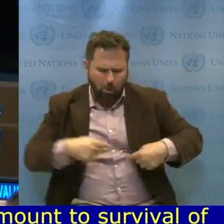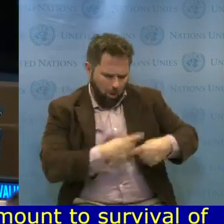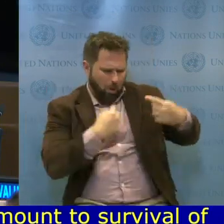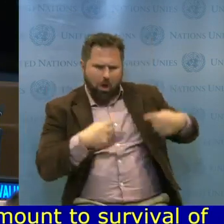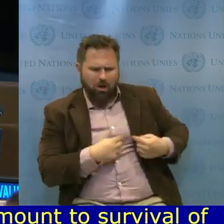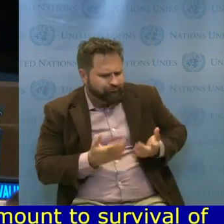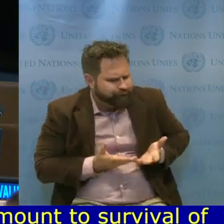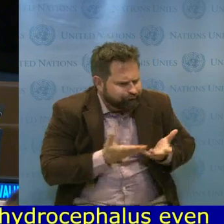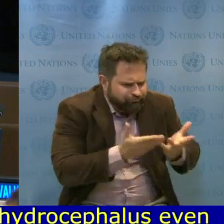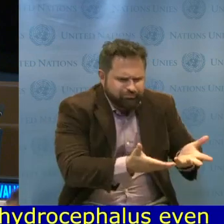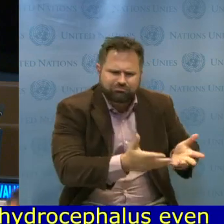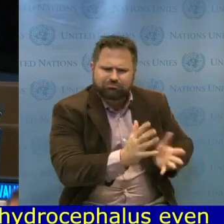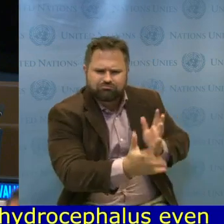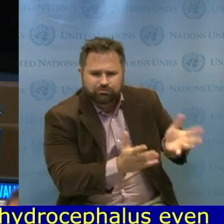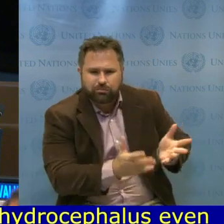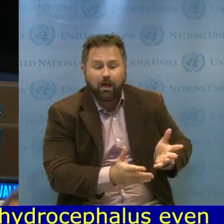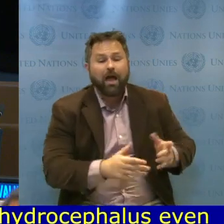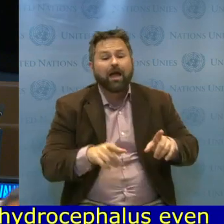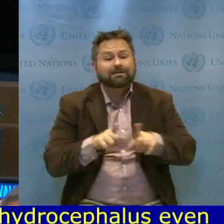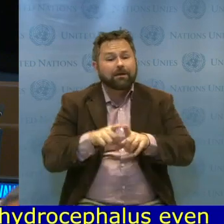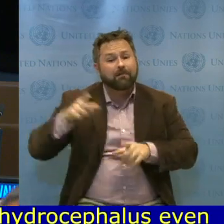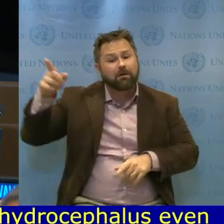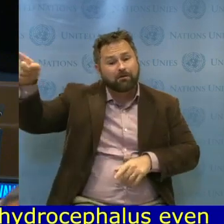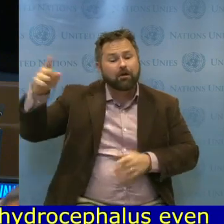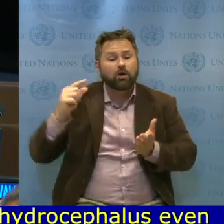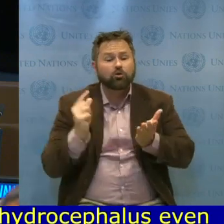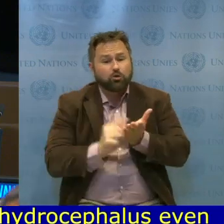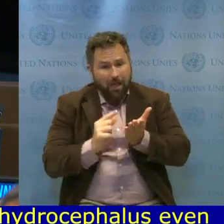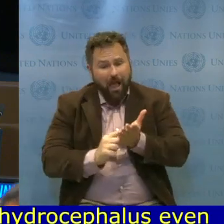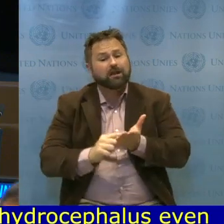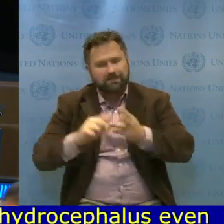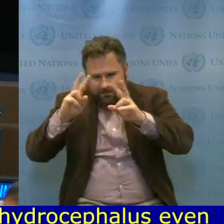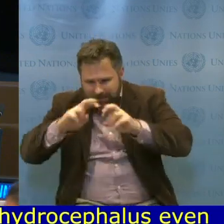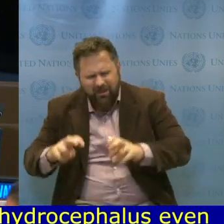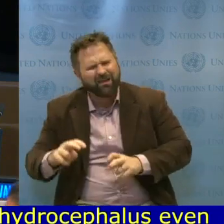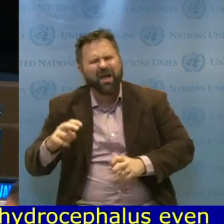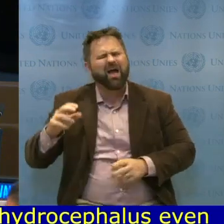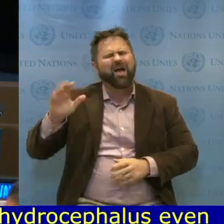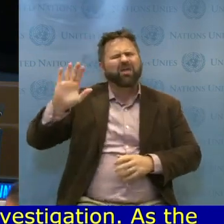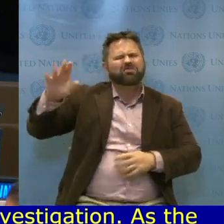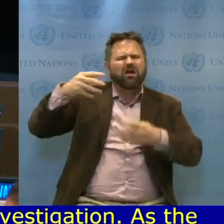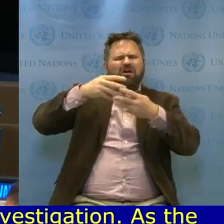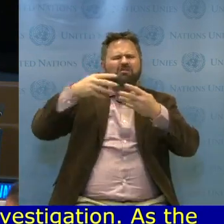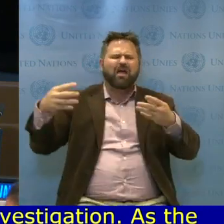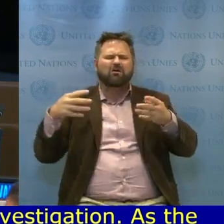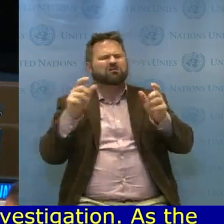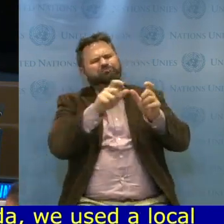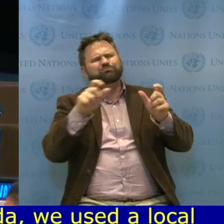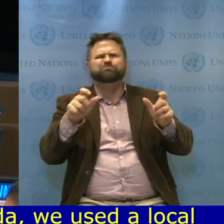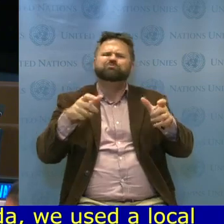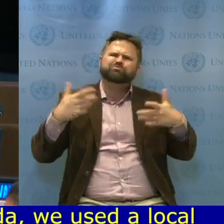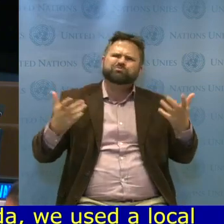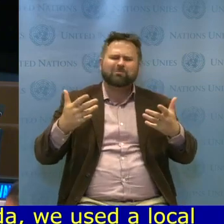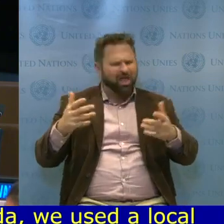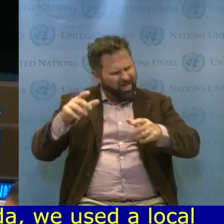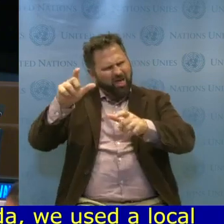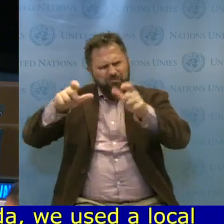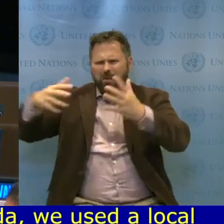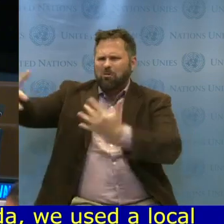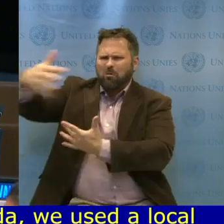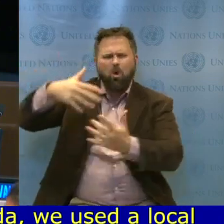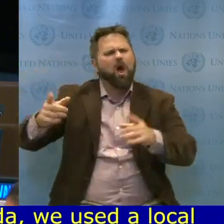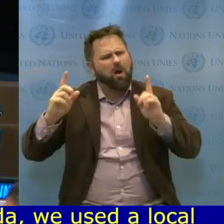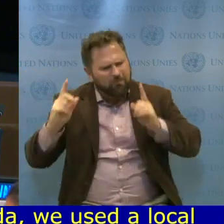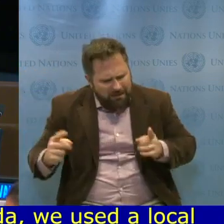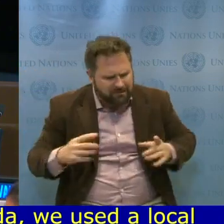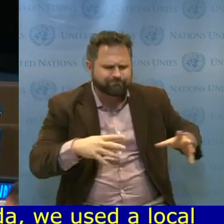the local term Ubuntu Bulamu, which might translate something like a sense of belonging or acceptance in the community.